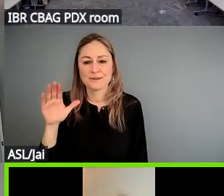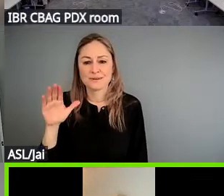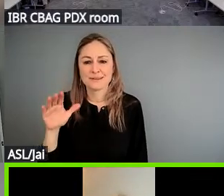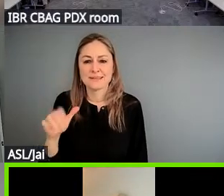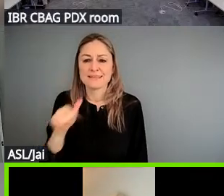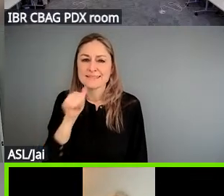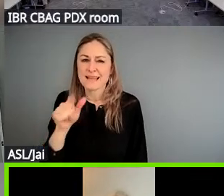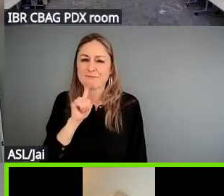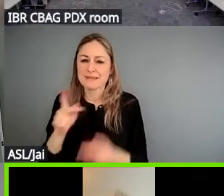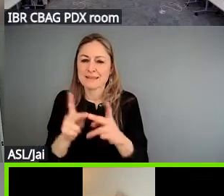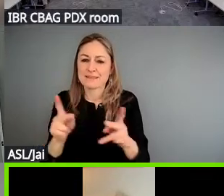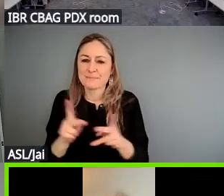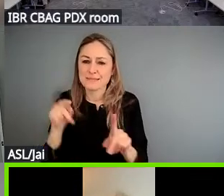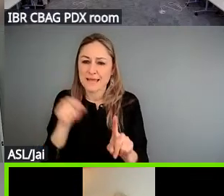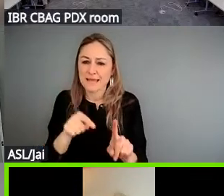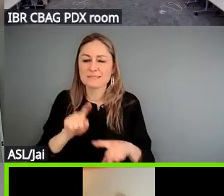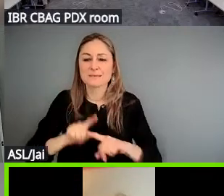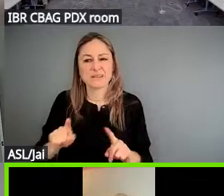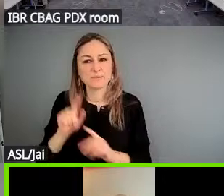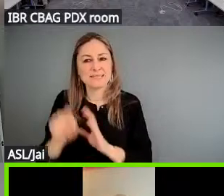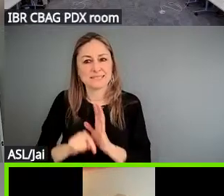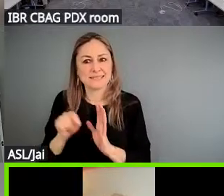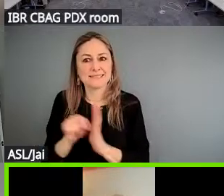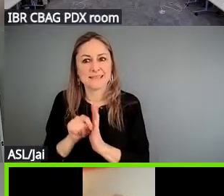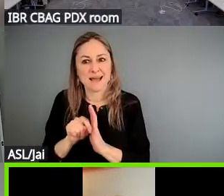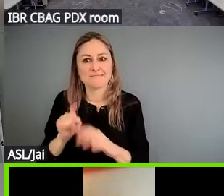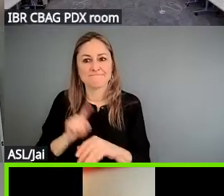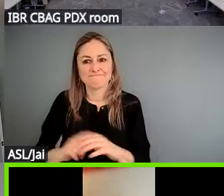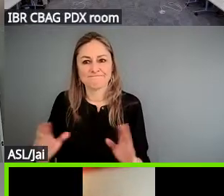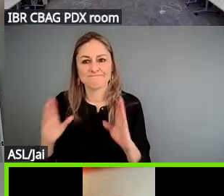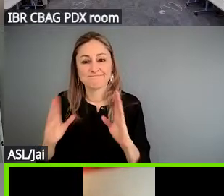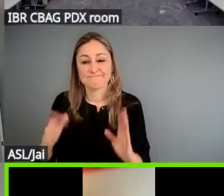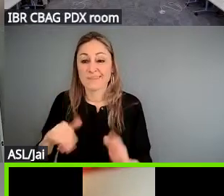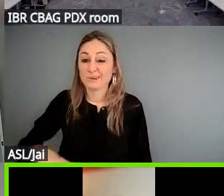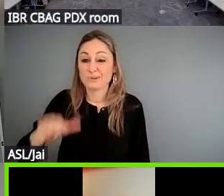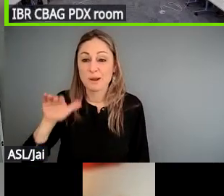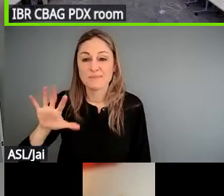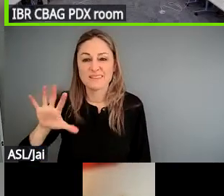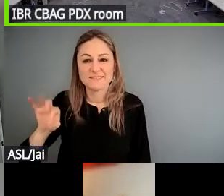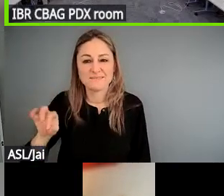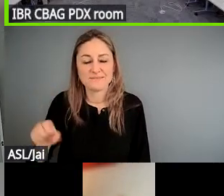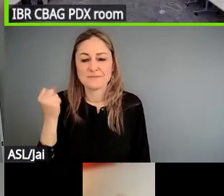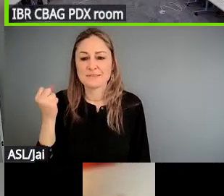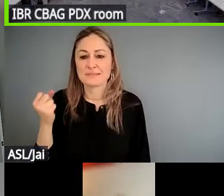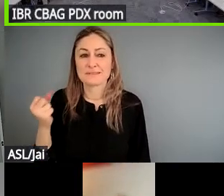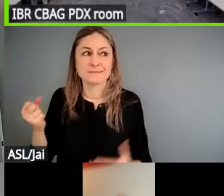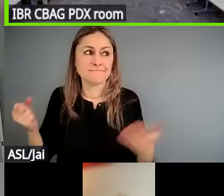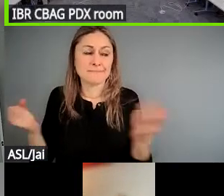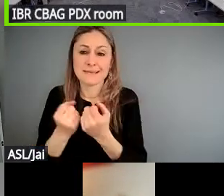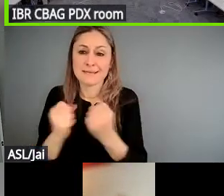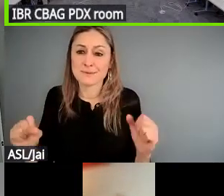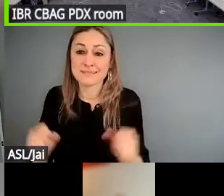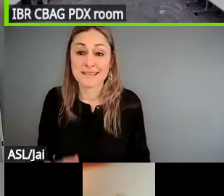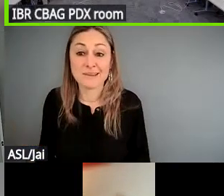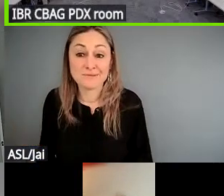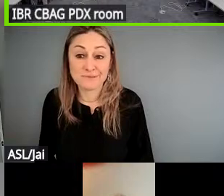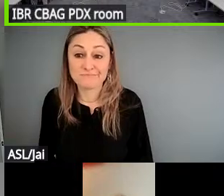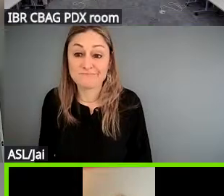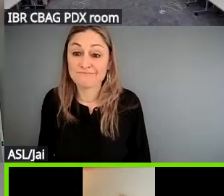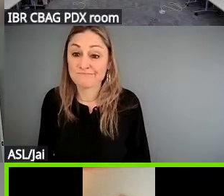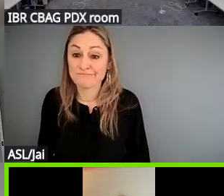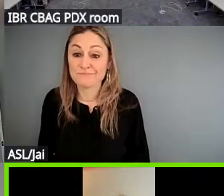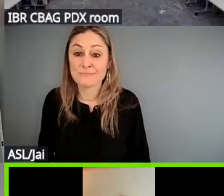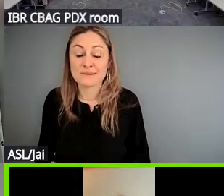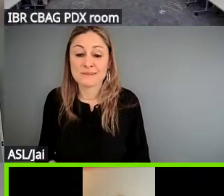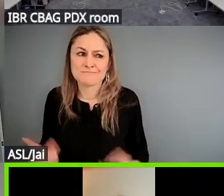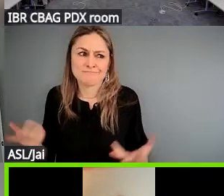the place as the time, because I grew up in the 50s and it was safe. We could leave